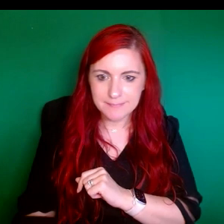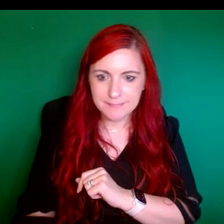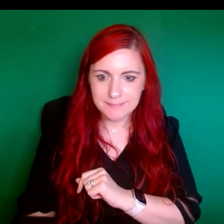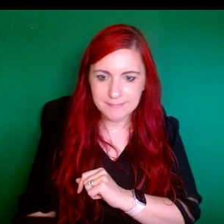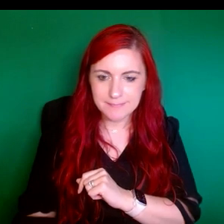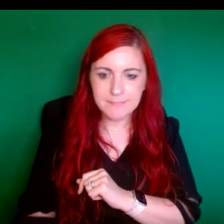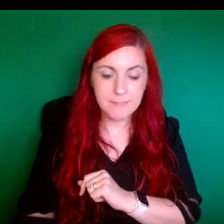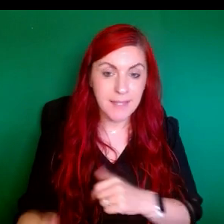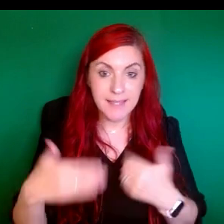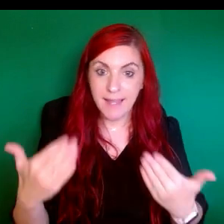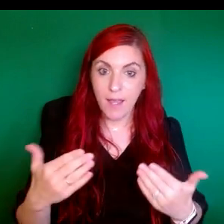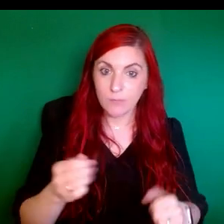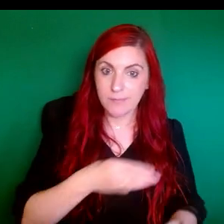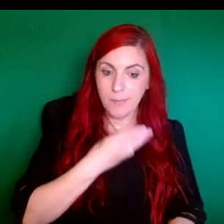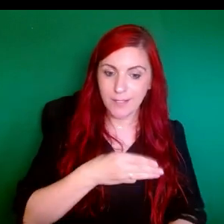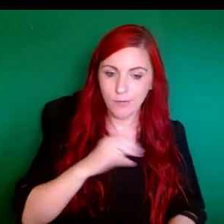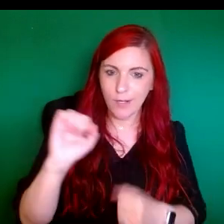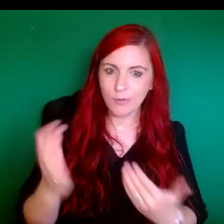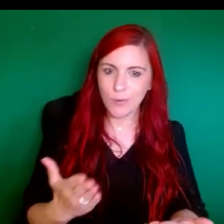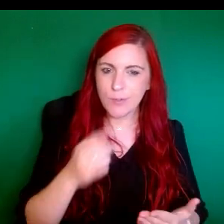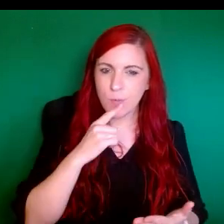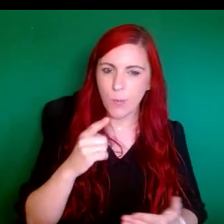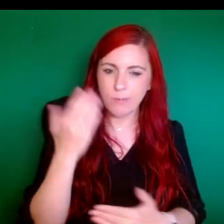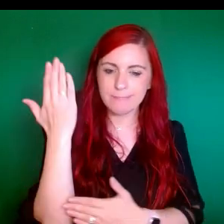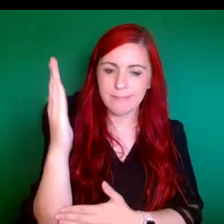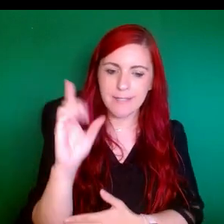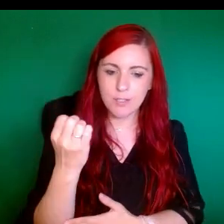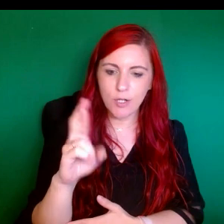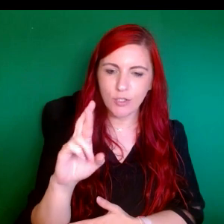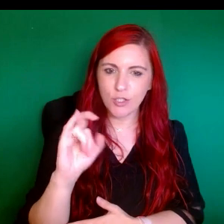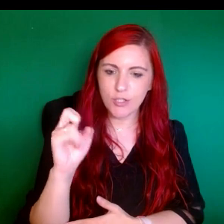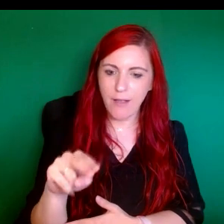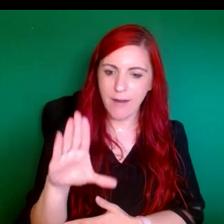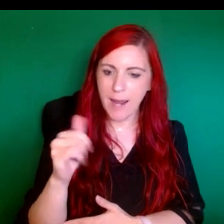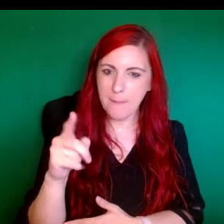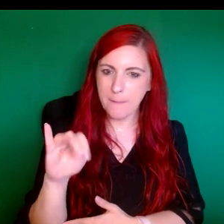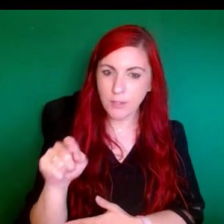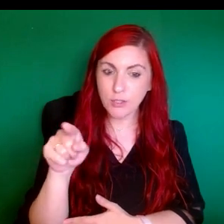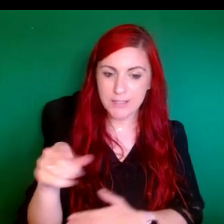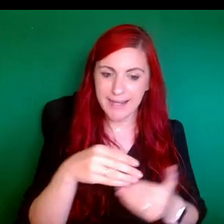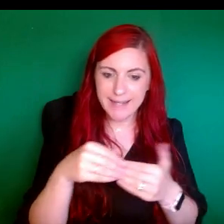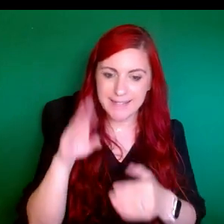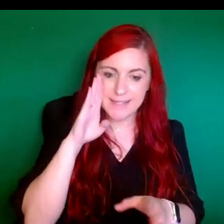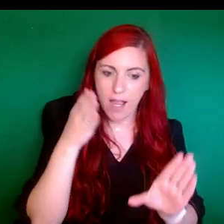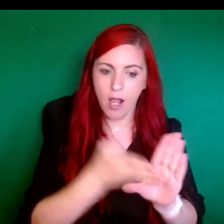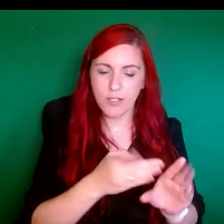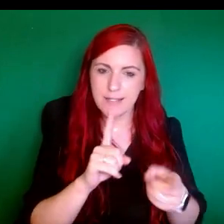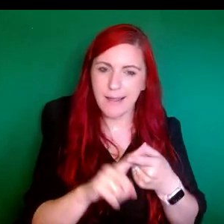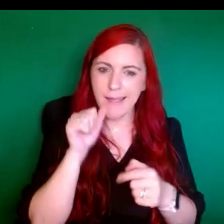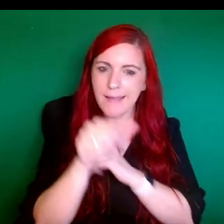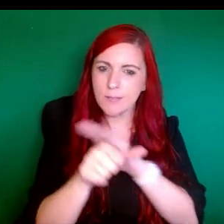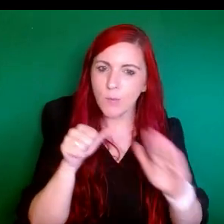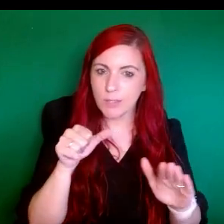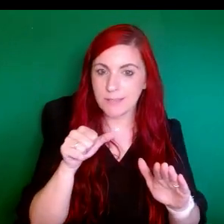during 2023. And now I have the great pleasure of introducing you to our keynote speaker, Dr. Sharon Lambert,